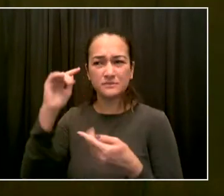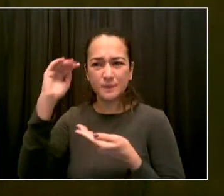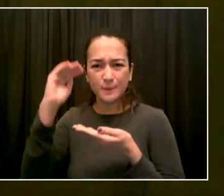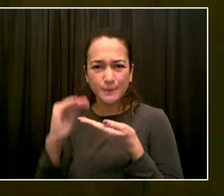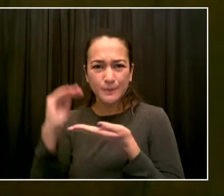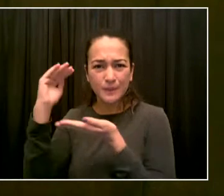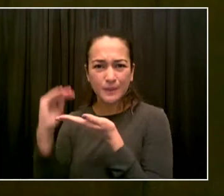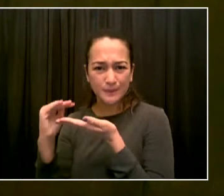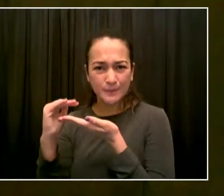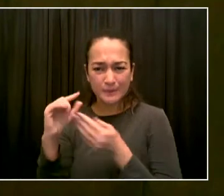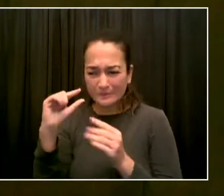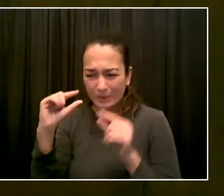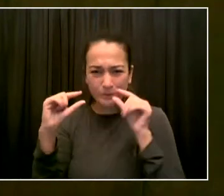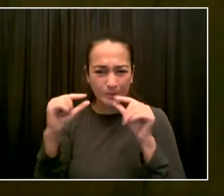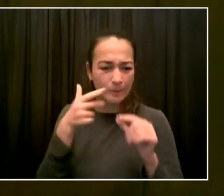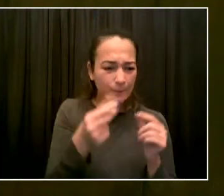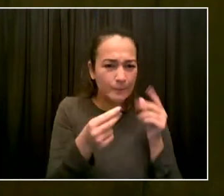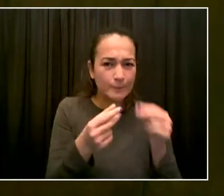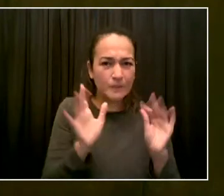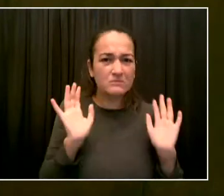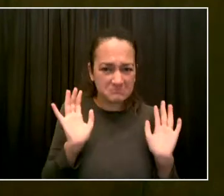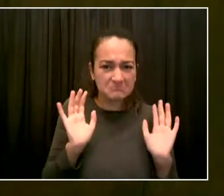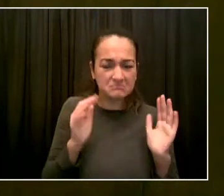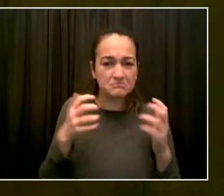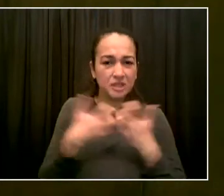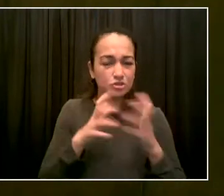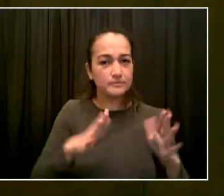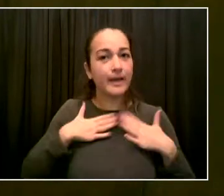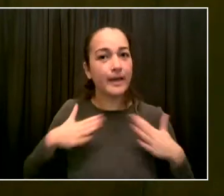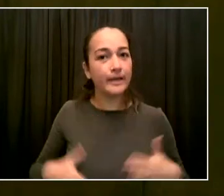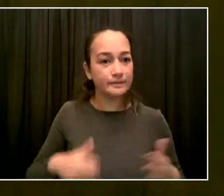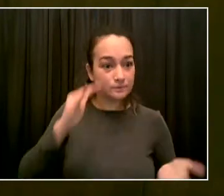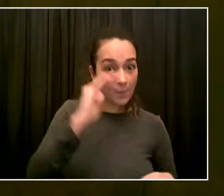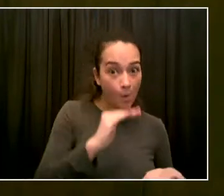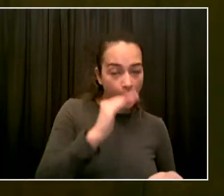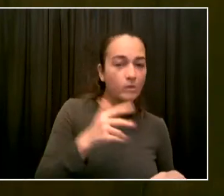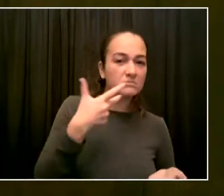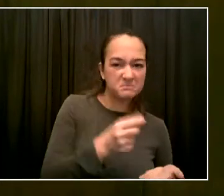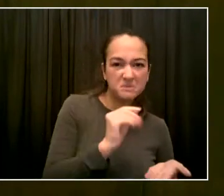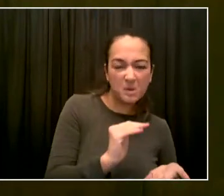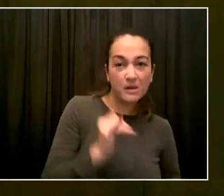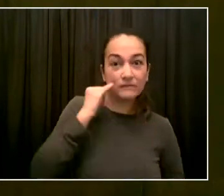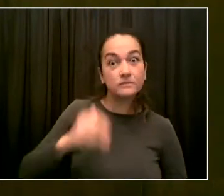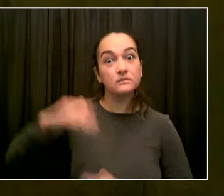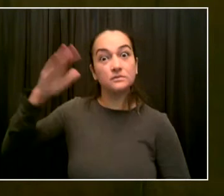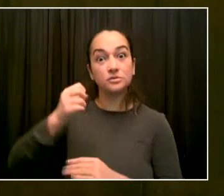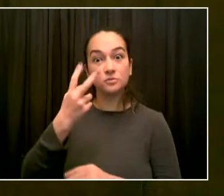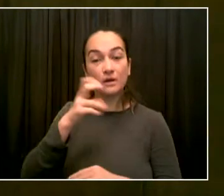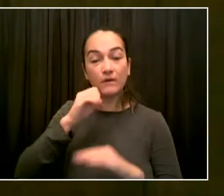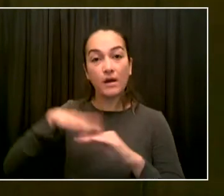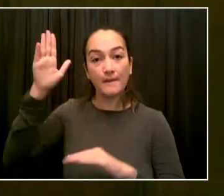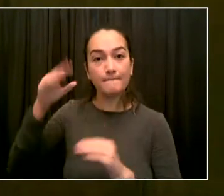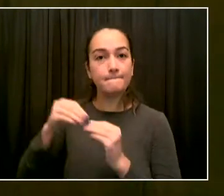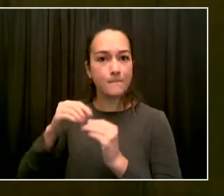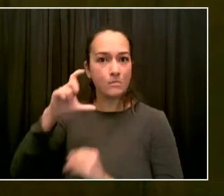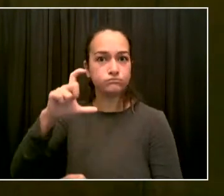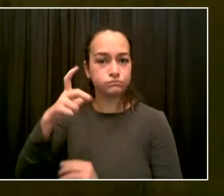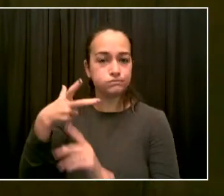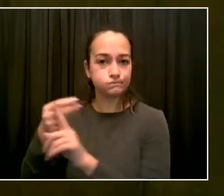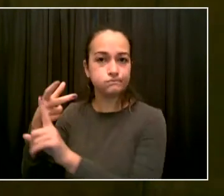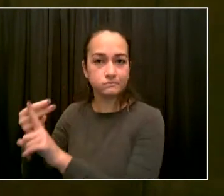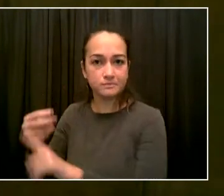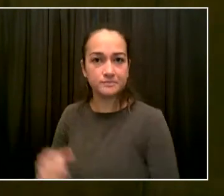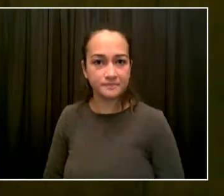tried. I also wouldn't be surprised if it turns out that children develop immunity faster. Just in